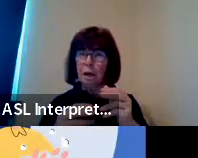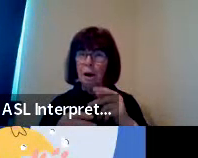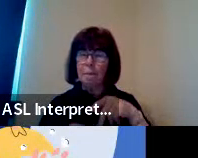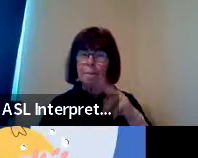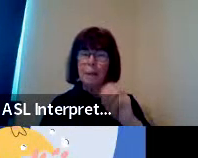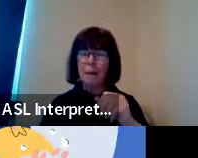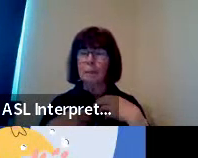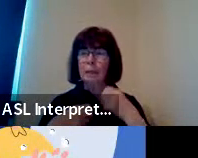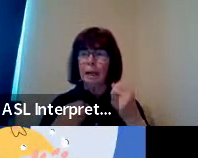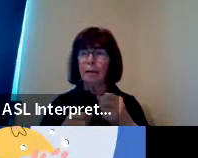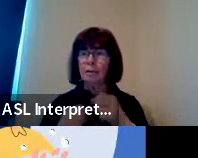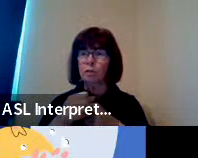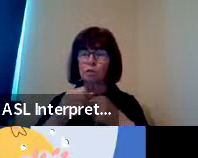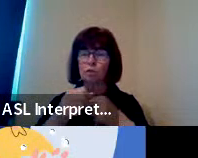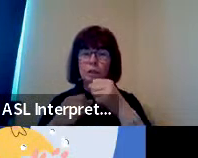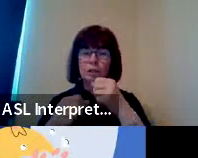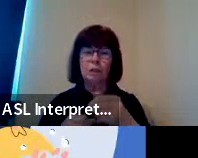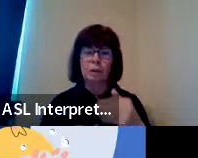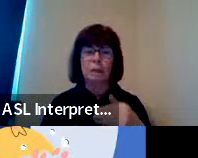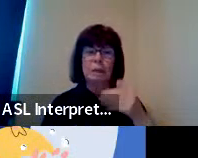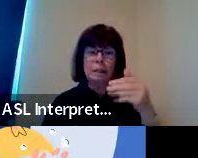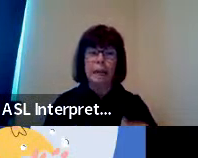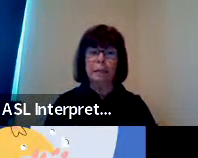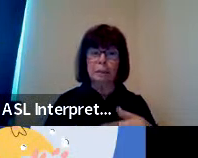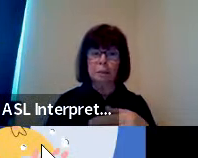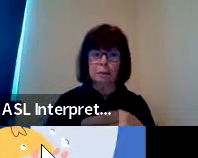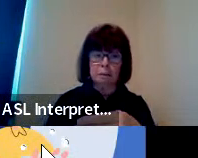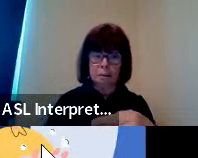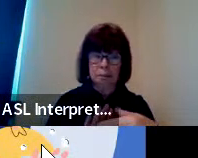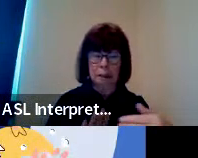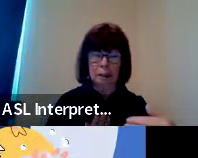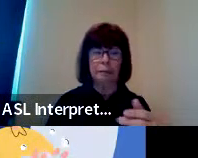on, if you go to the next slide, please.